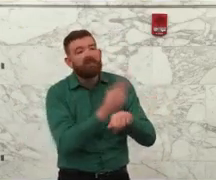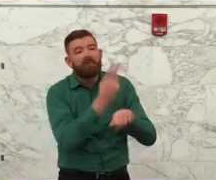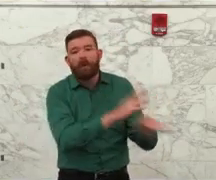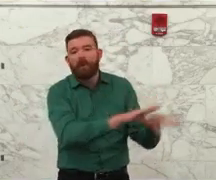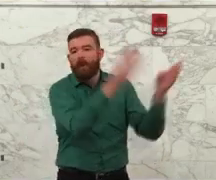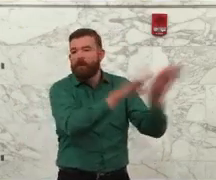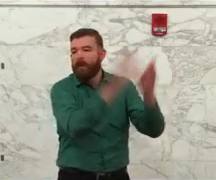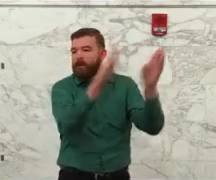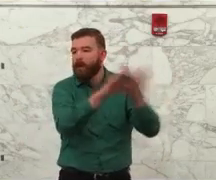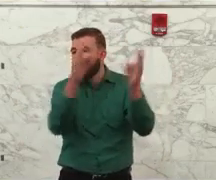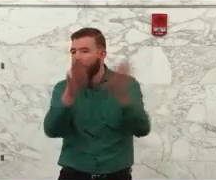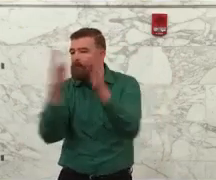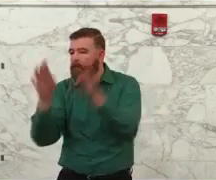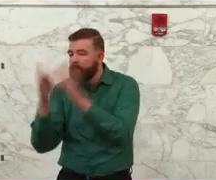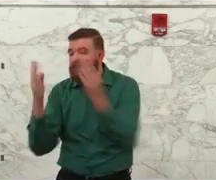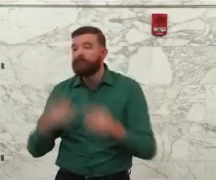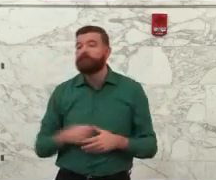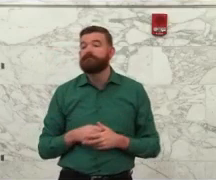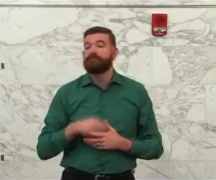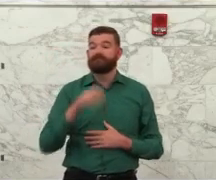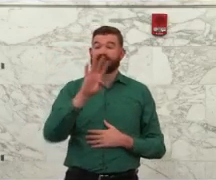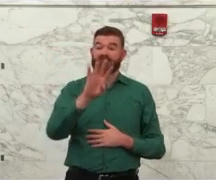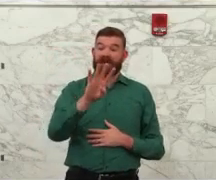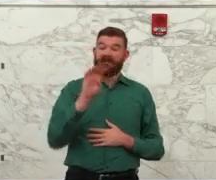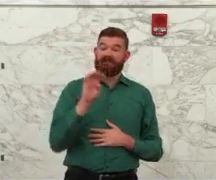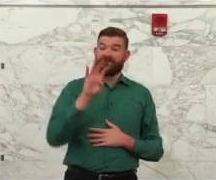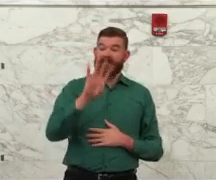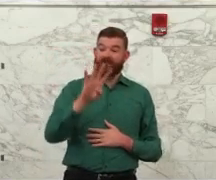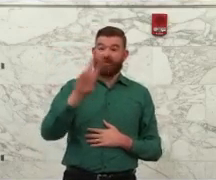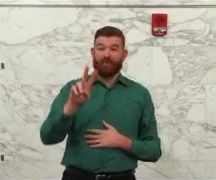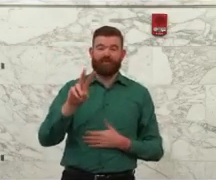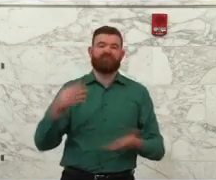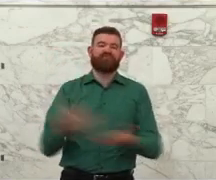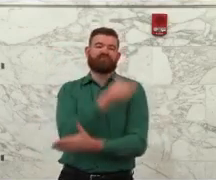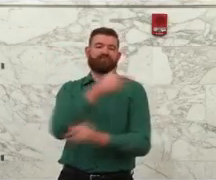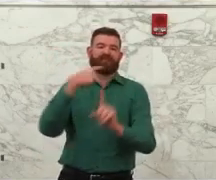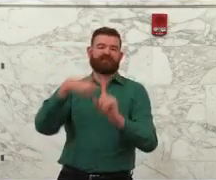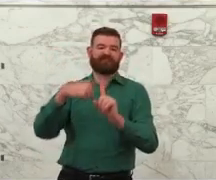new positive test results. That brings our total to